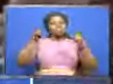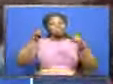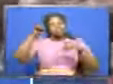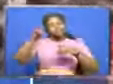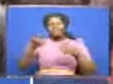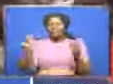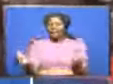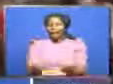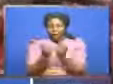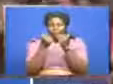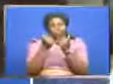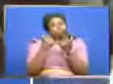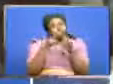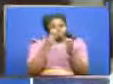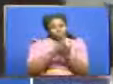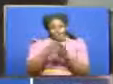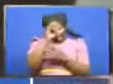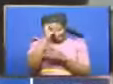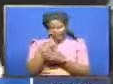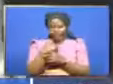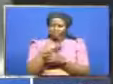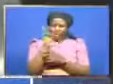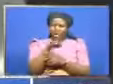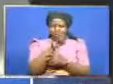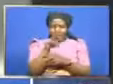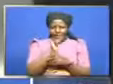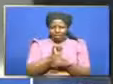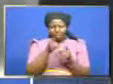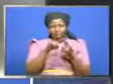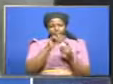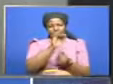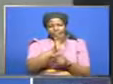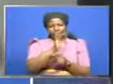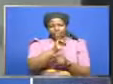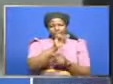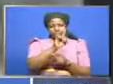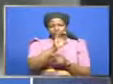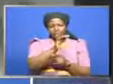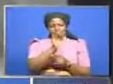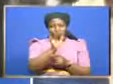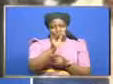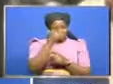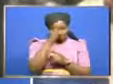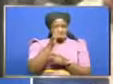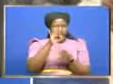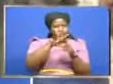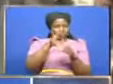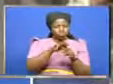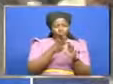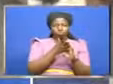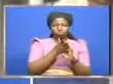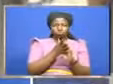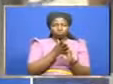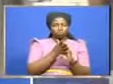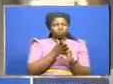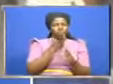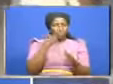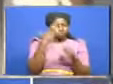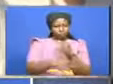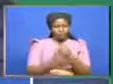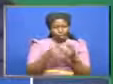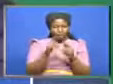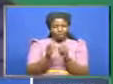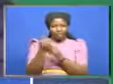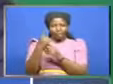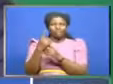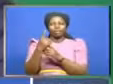a government ban. Although the FNDC had called for boycott of the polls, at least 11 opposition candidates will face off